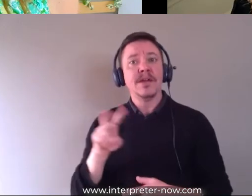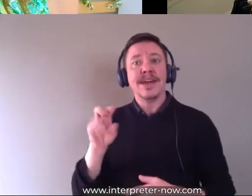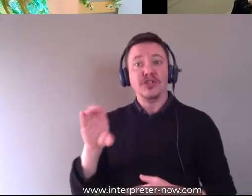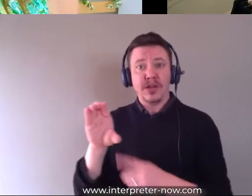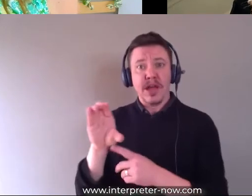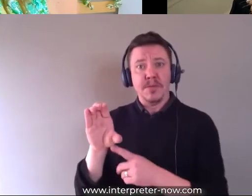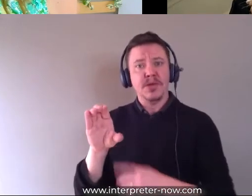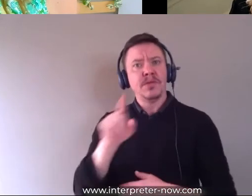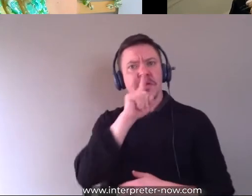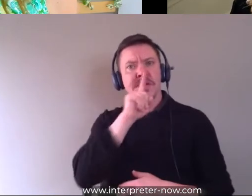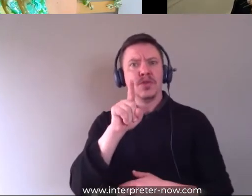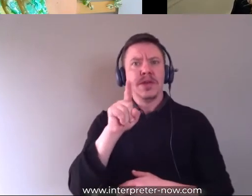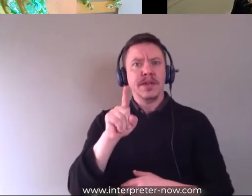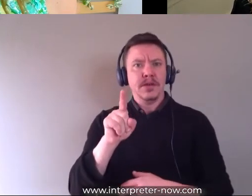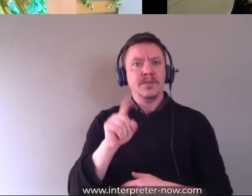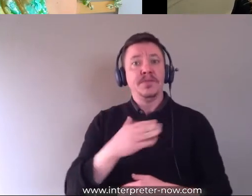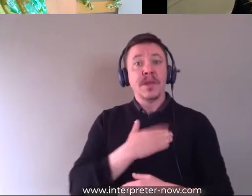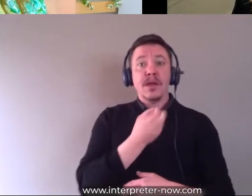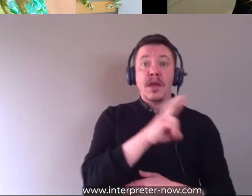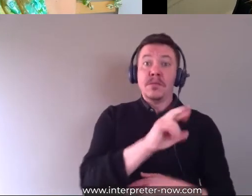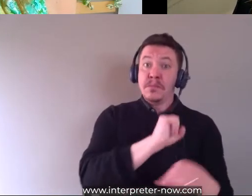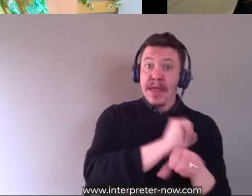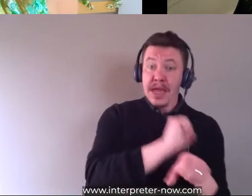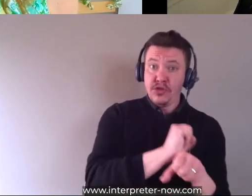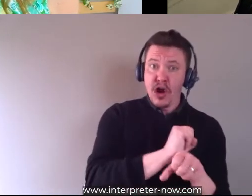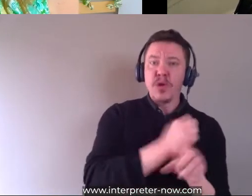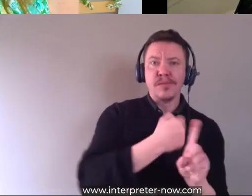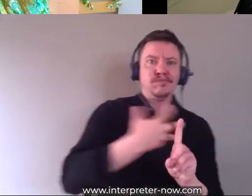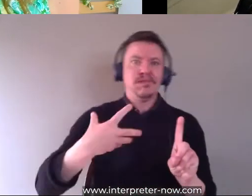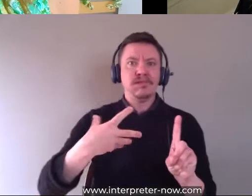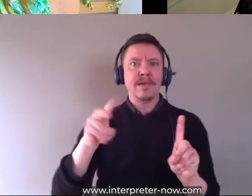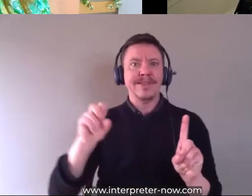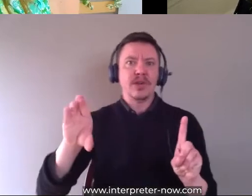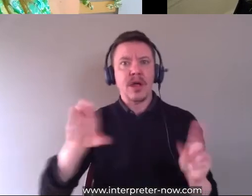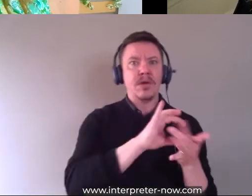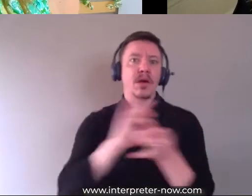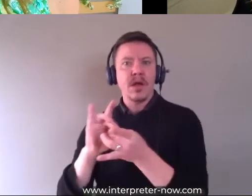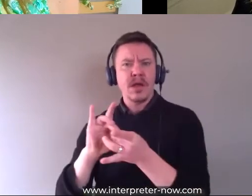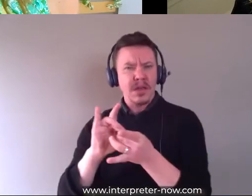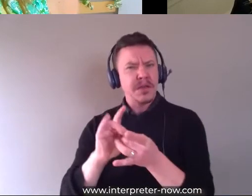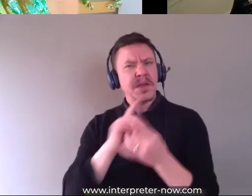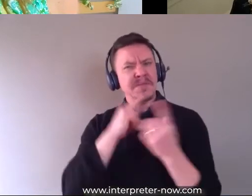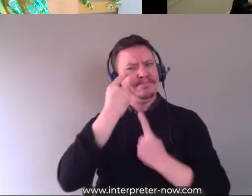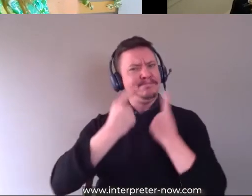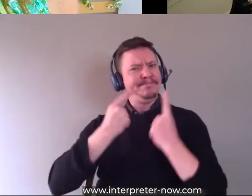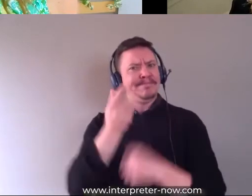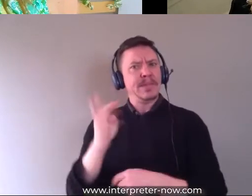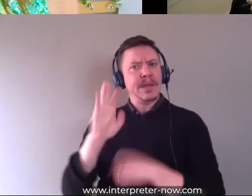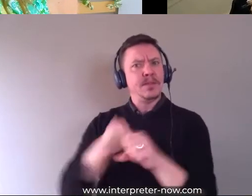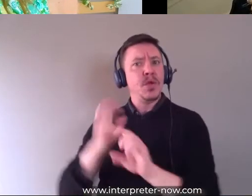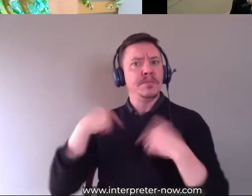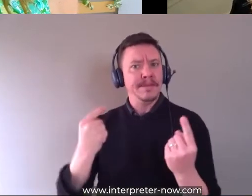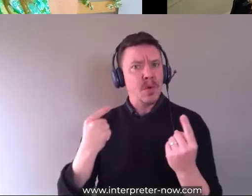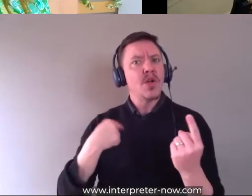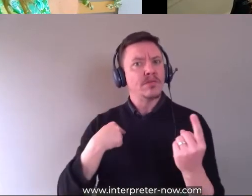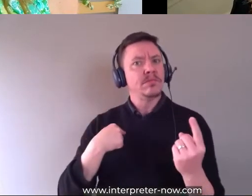an extension of my HR work. I've thought about this for a long time, several years actually, before I ultimately